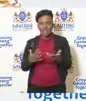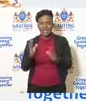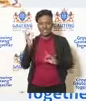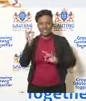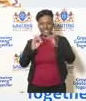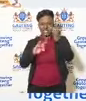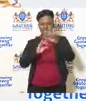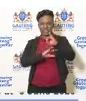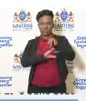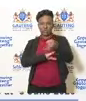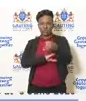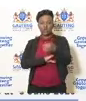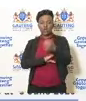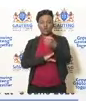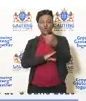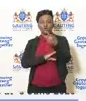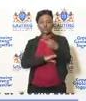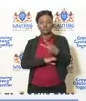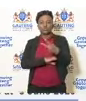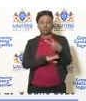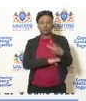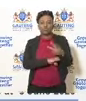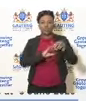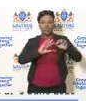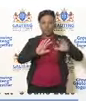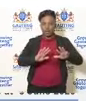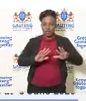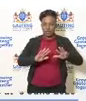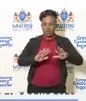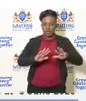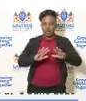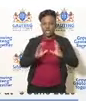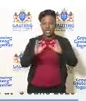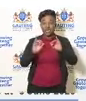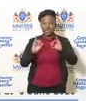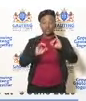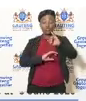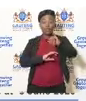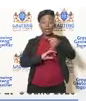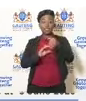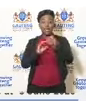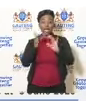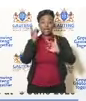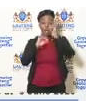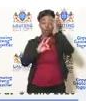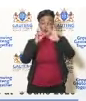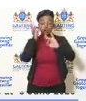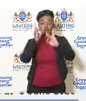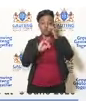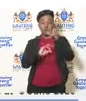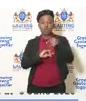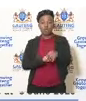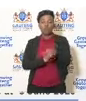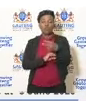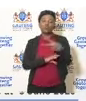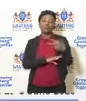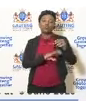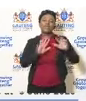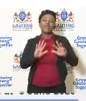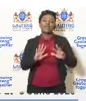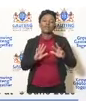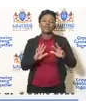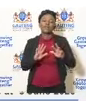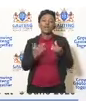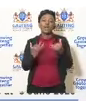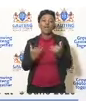have 229 active cases. So the inner city of Johannesburg, so this week as we speak, the inner city of Johannesburg